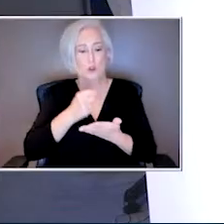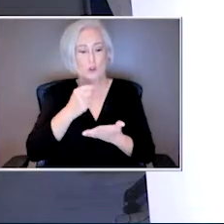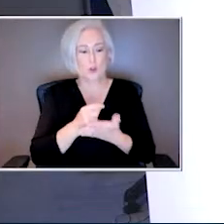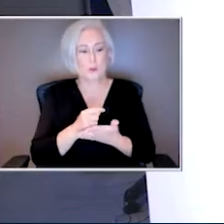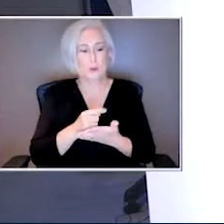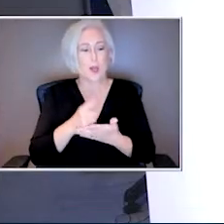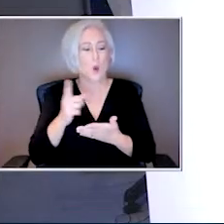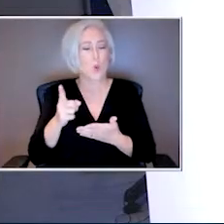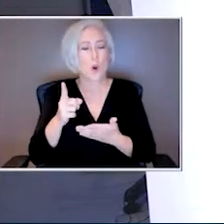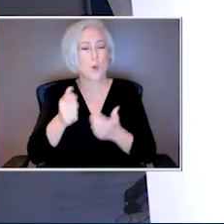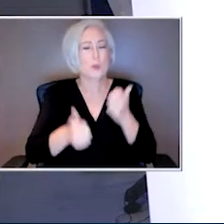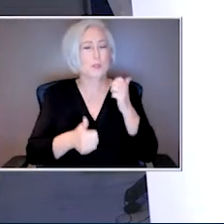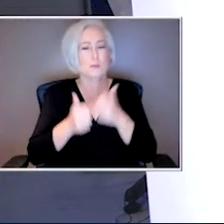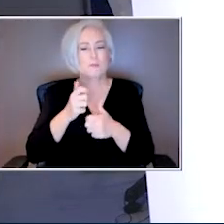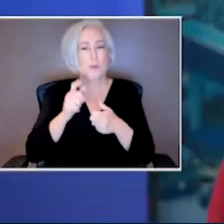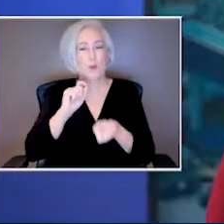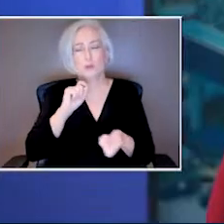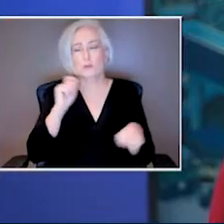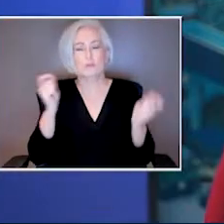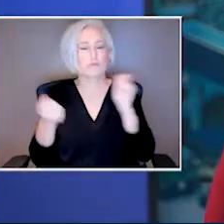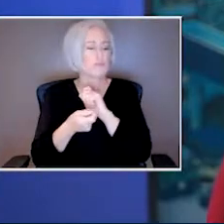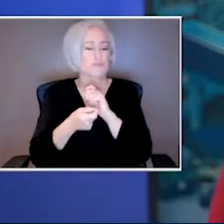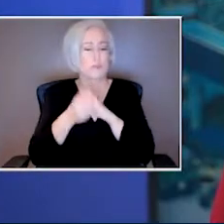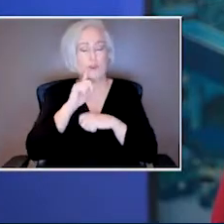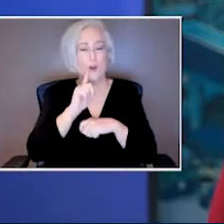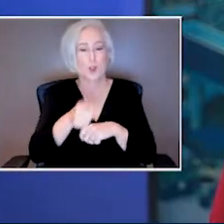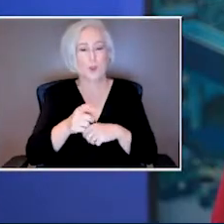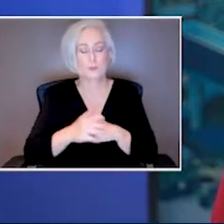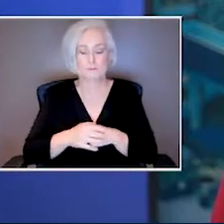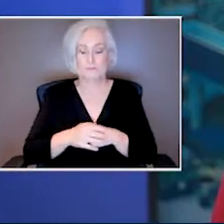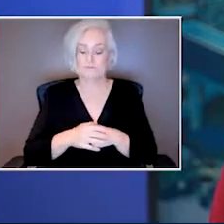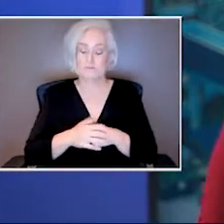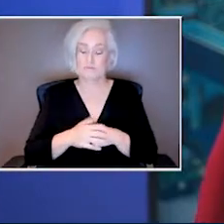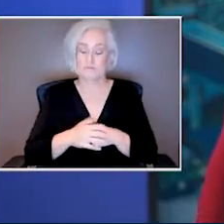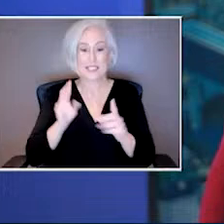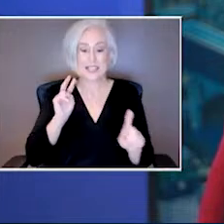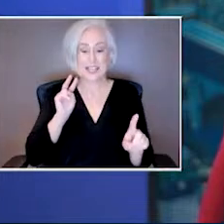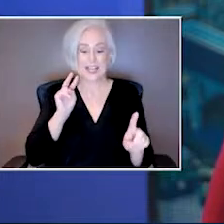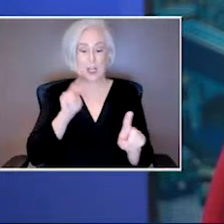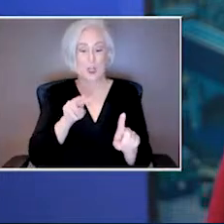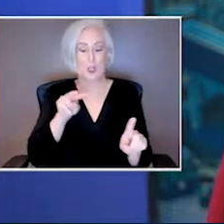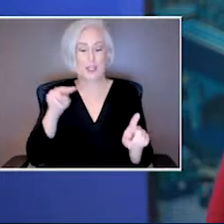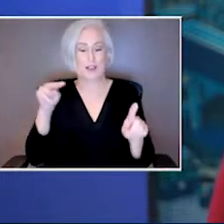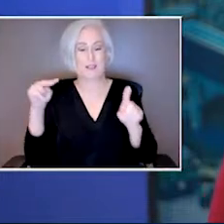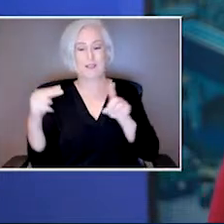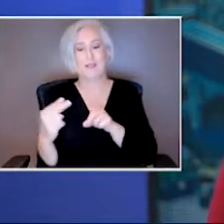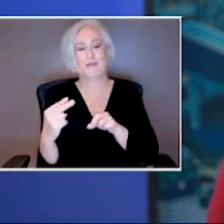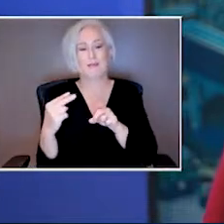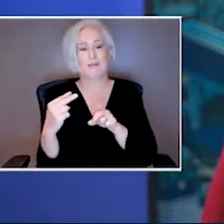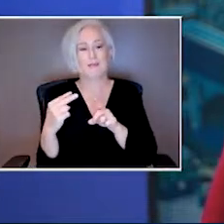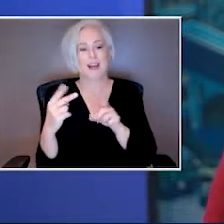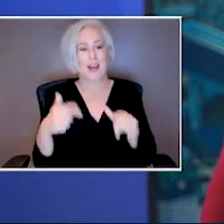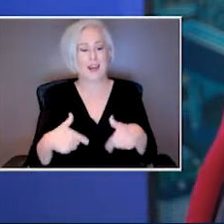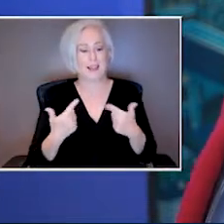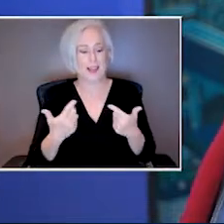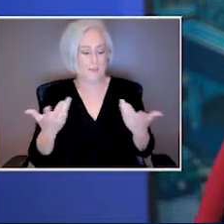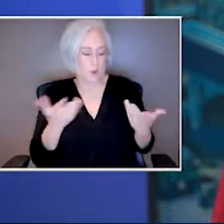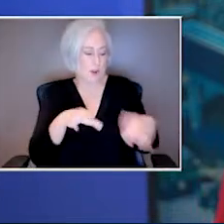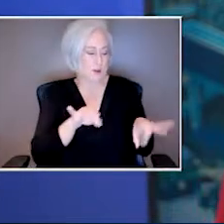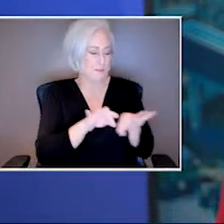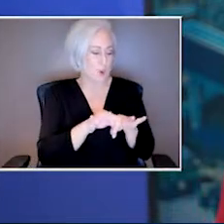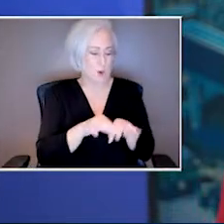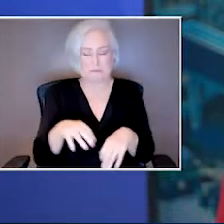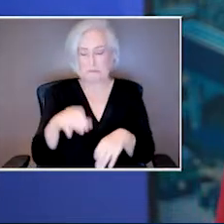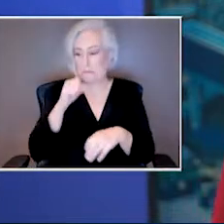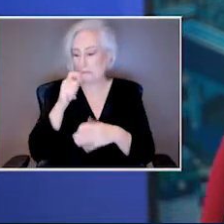you? I mean, honestly, just like looking at life with a bit of a new light, like what's important, what's not important, and trying my best. I mean,